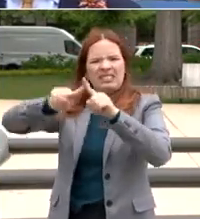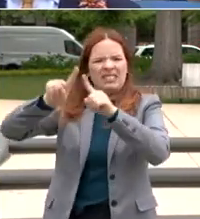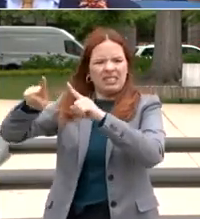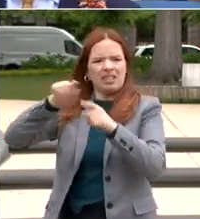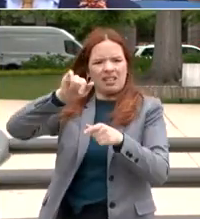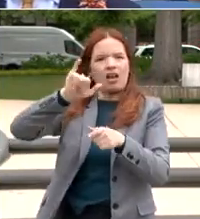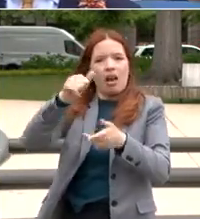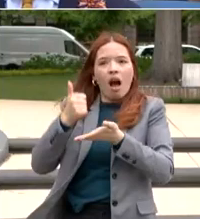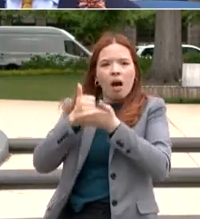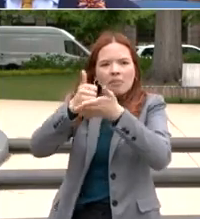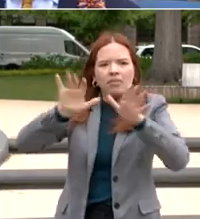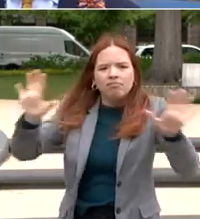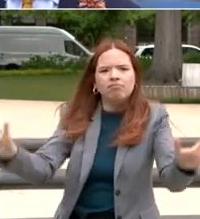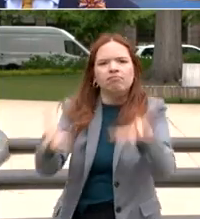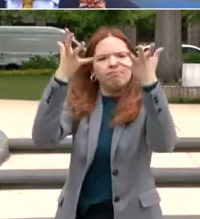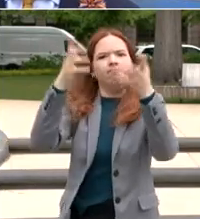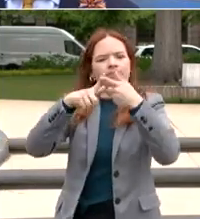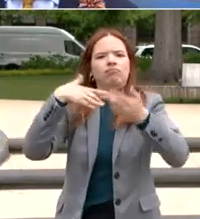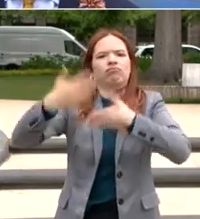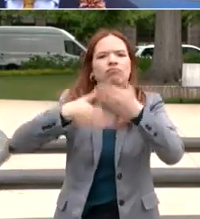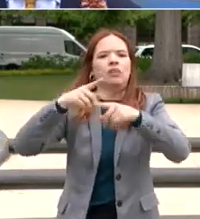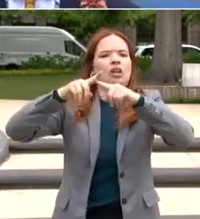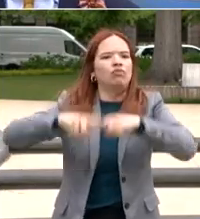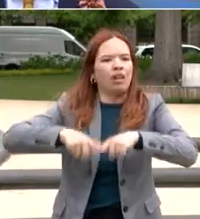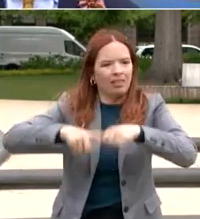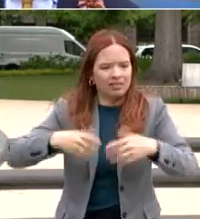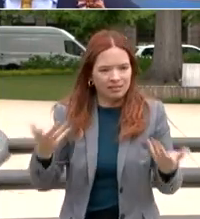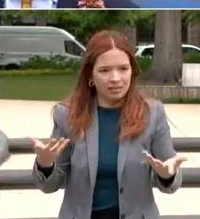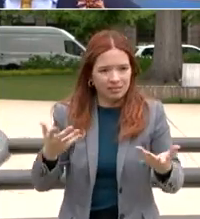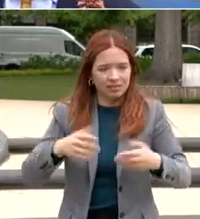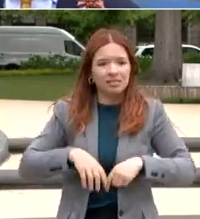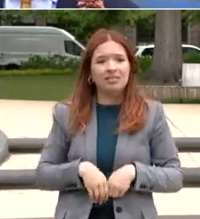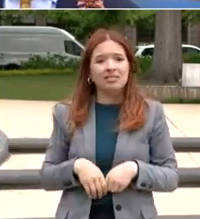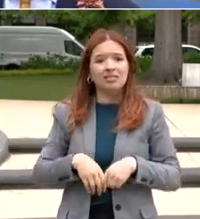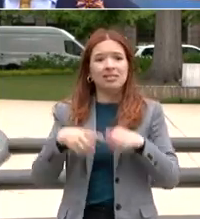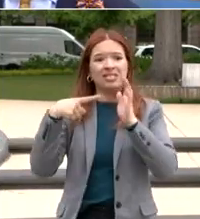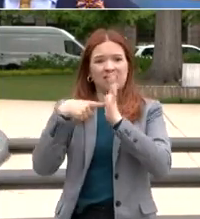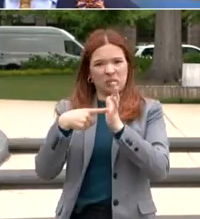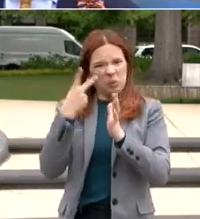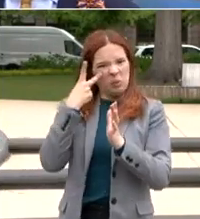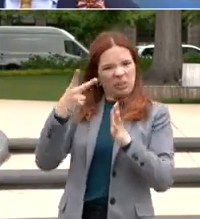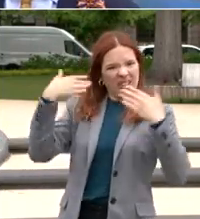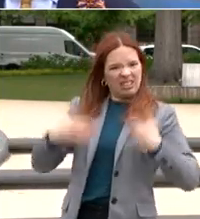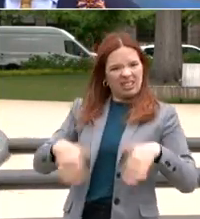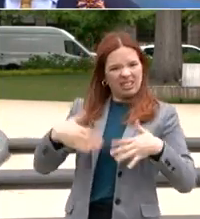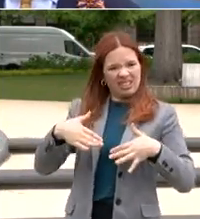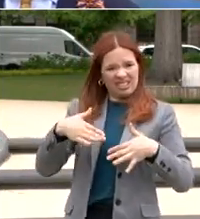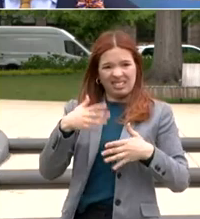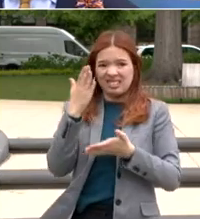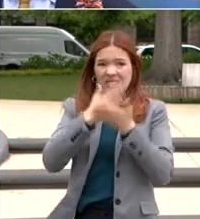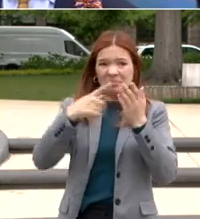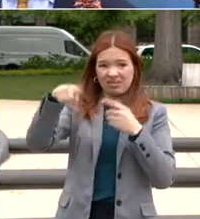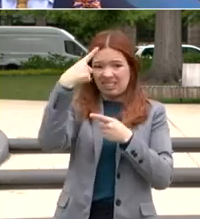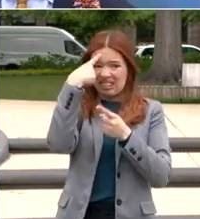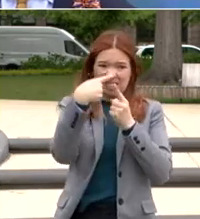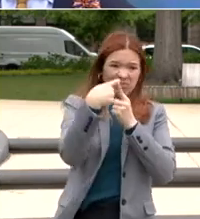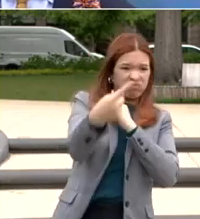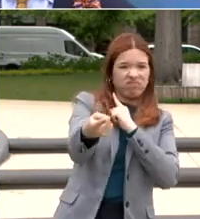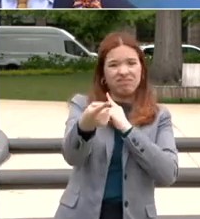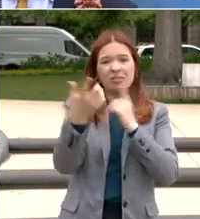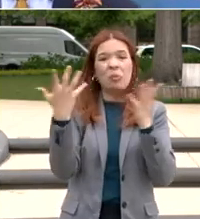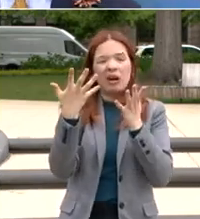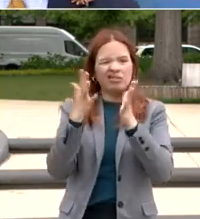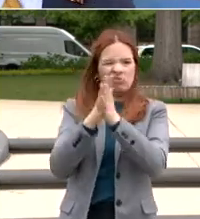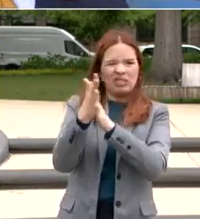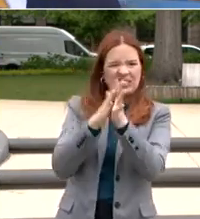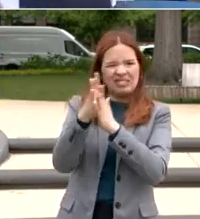this transitway right. I also want to note I strongly disagree with the proposal for congestion pricing, which